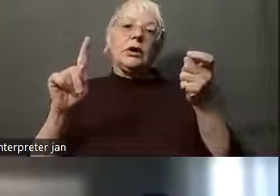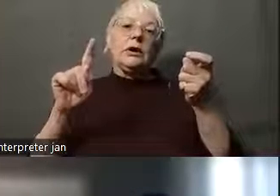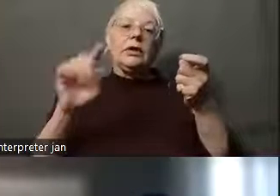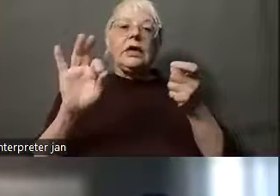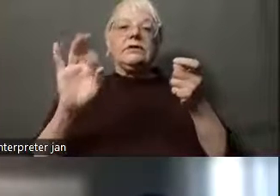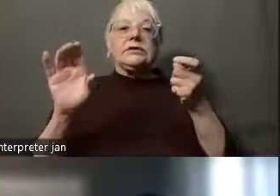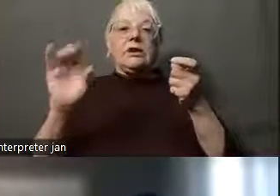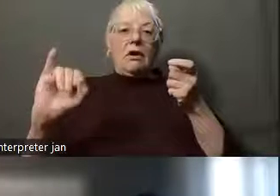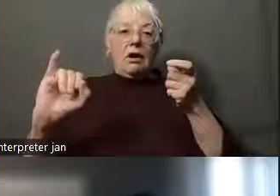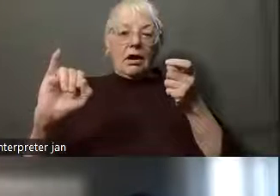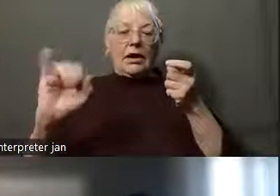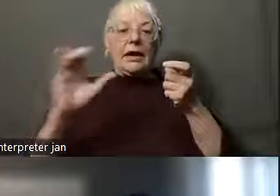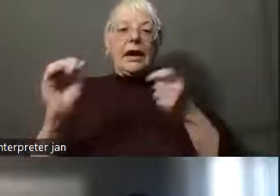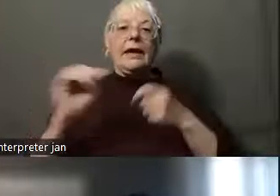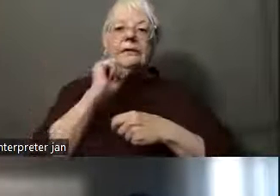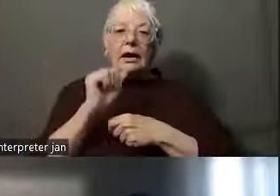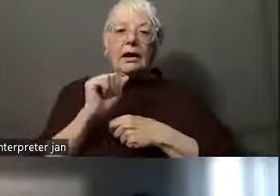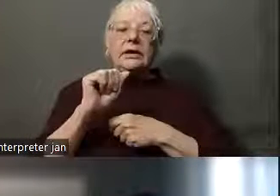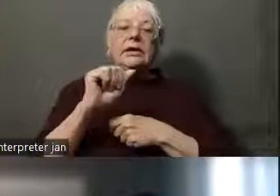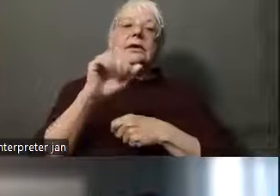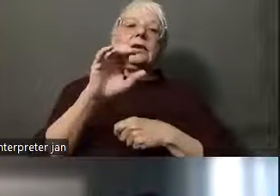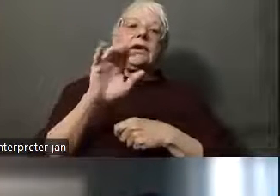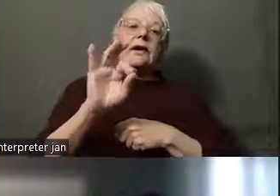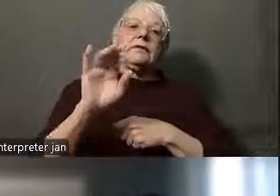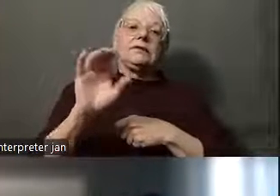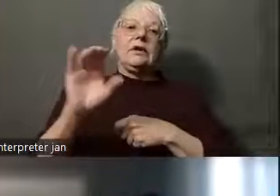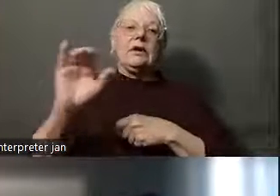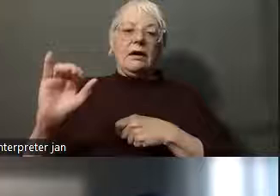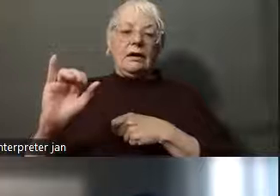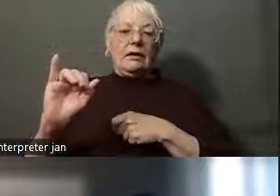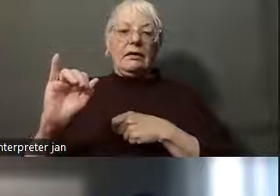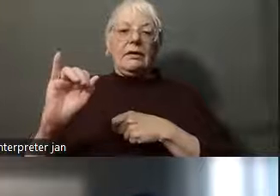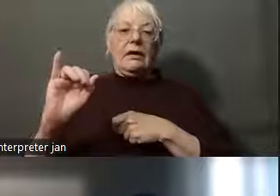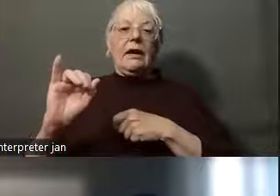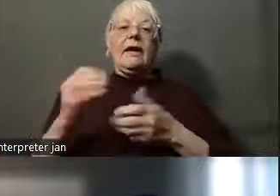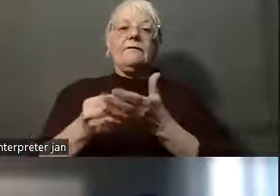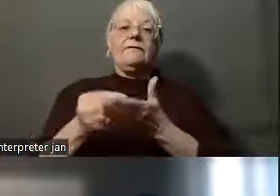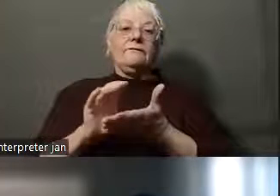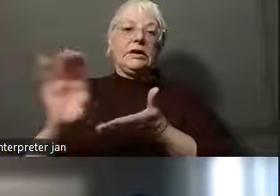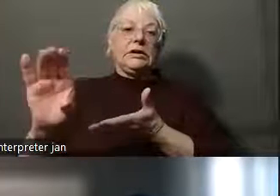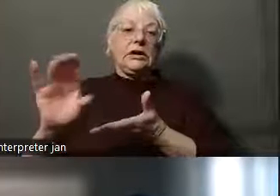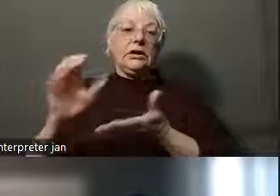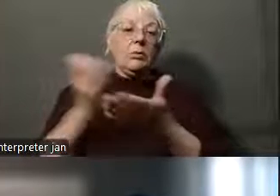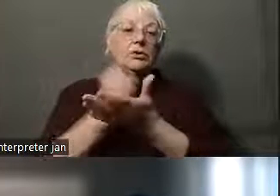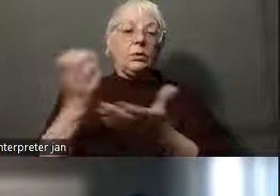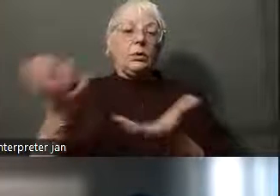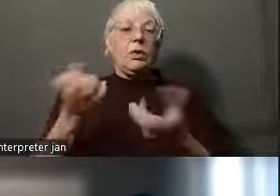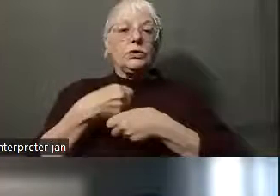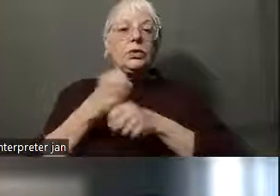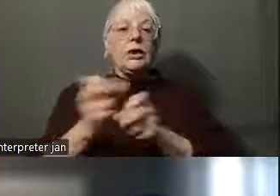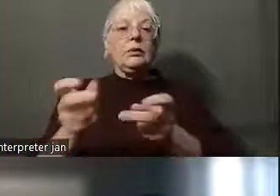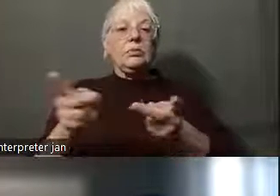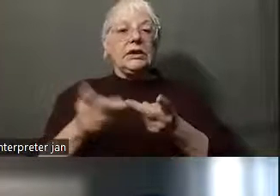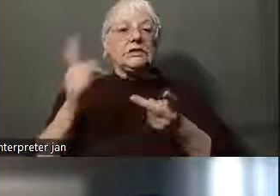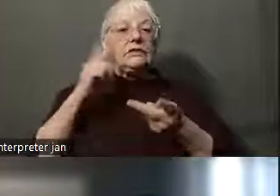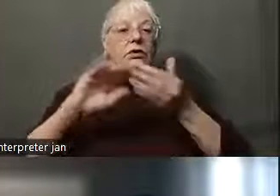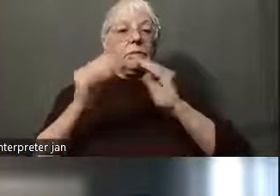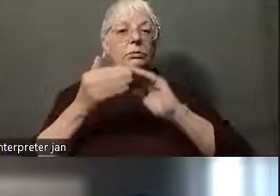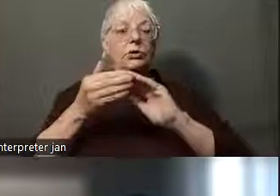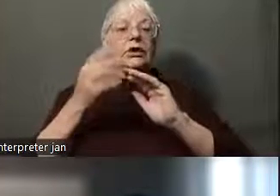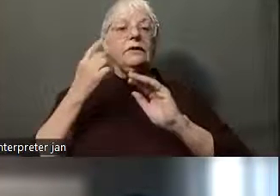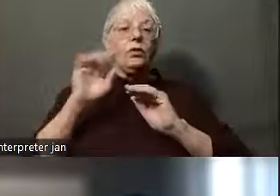CFCI and non-CFCI funding opportunities. We wanted to create a space for the community to give